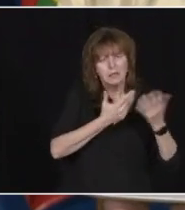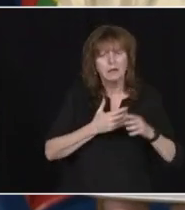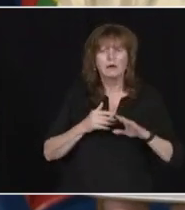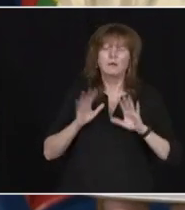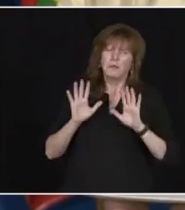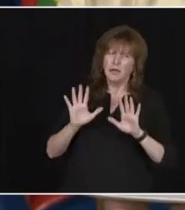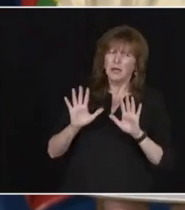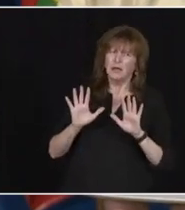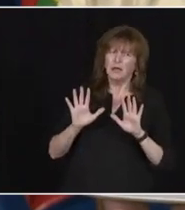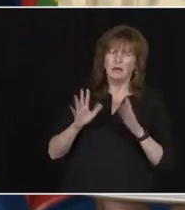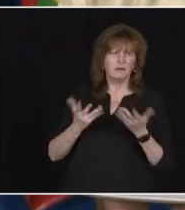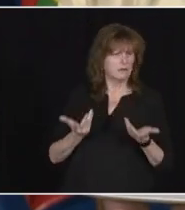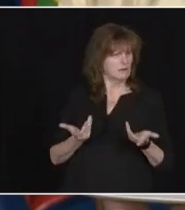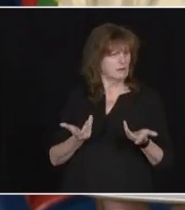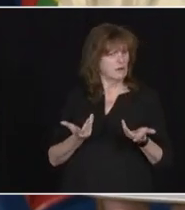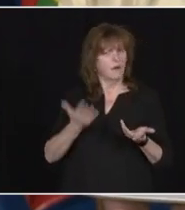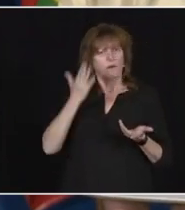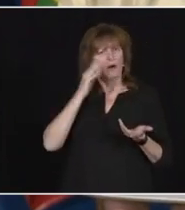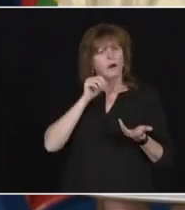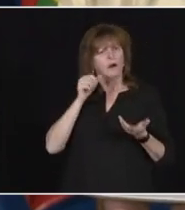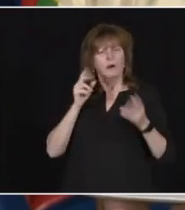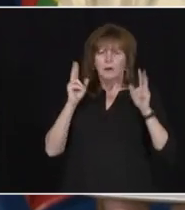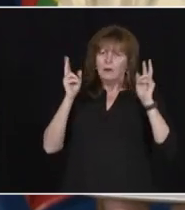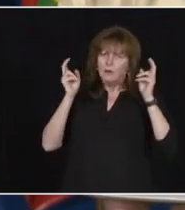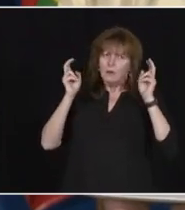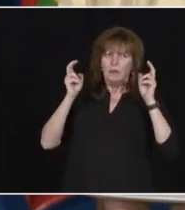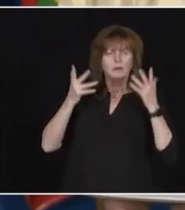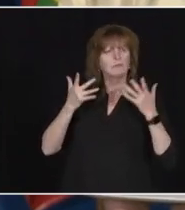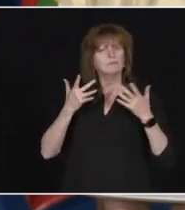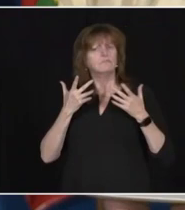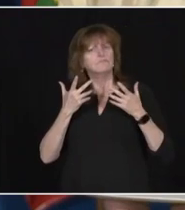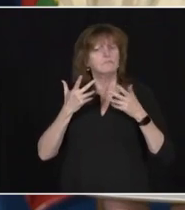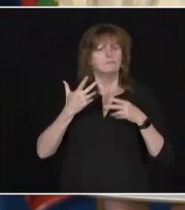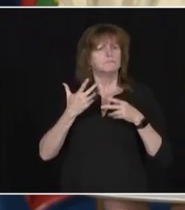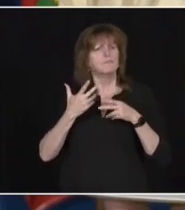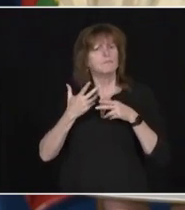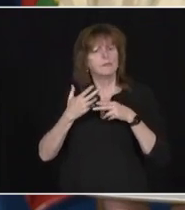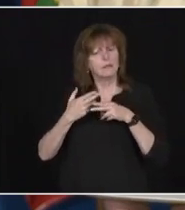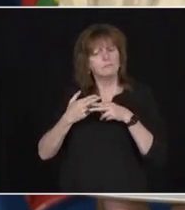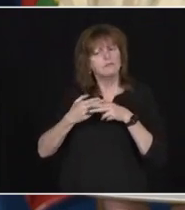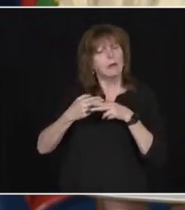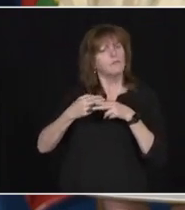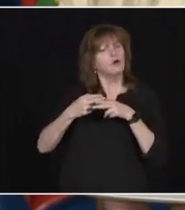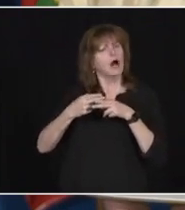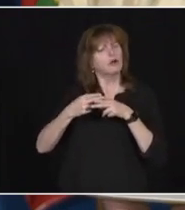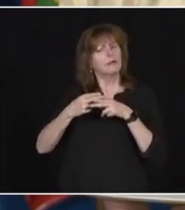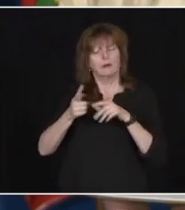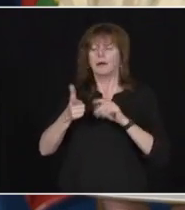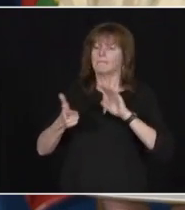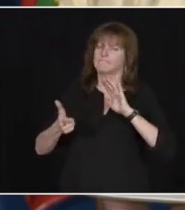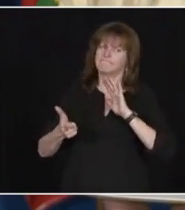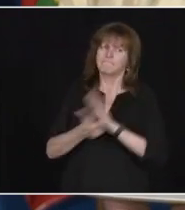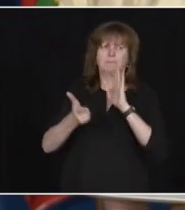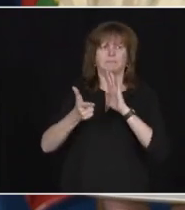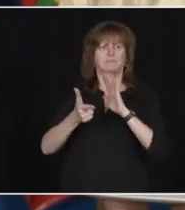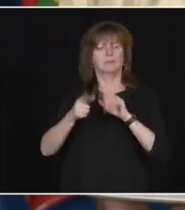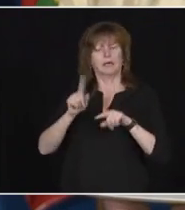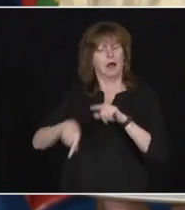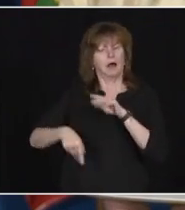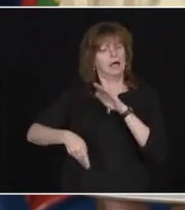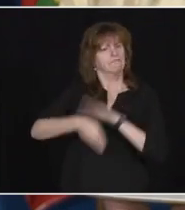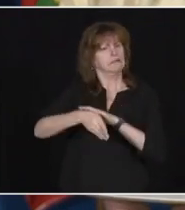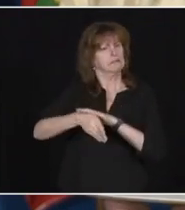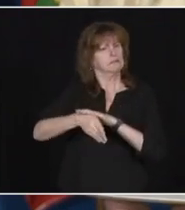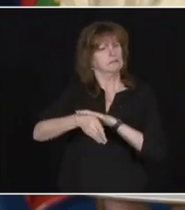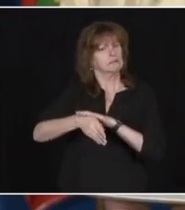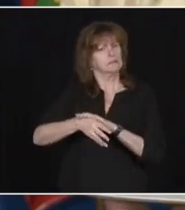in place even a temporary pause on commercial eviction. Well, I think that, and this is